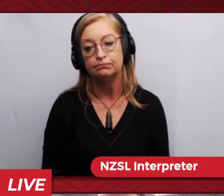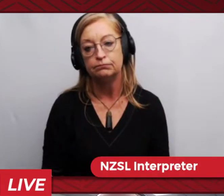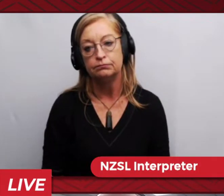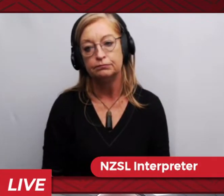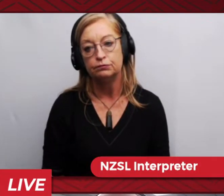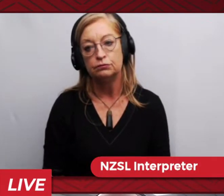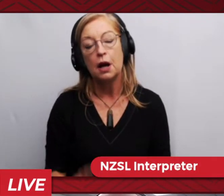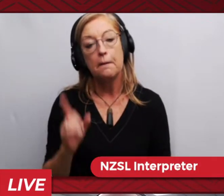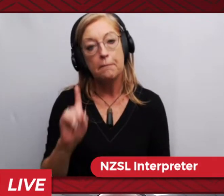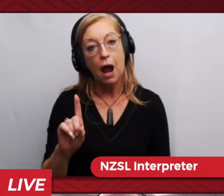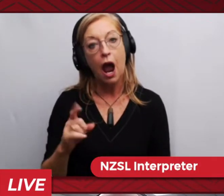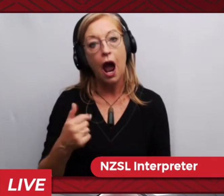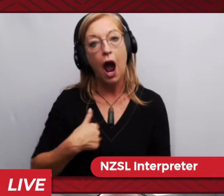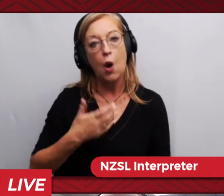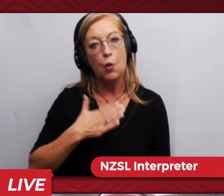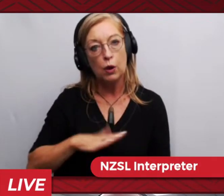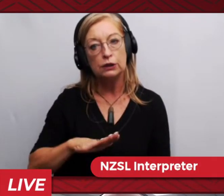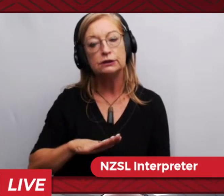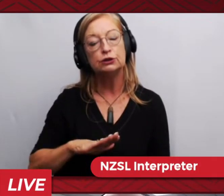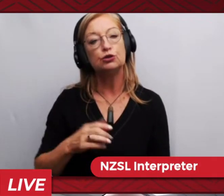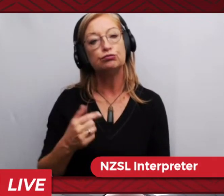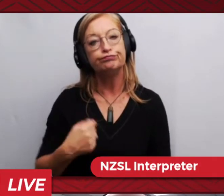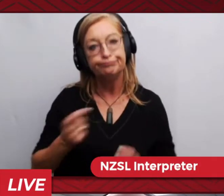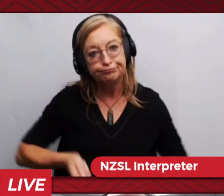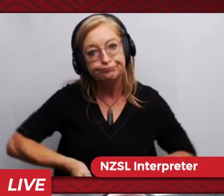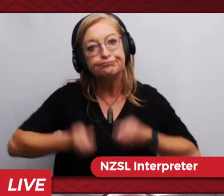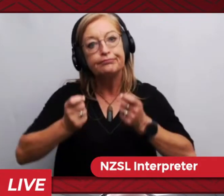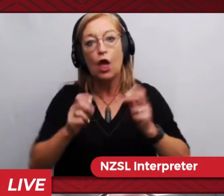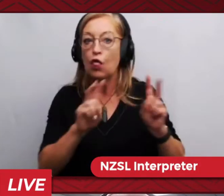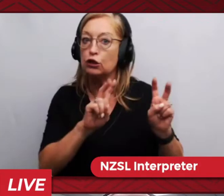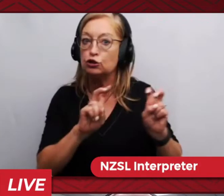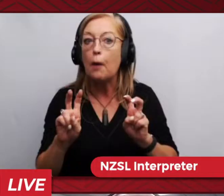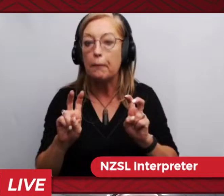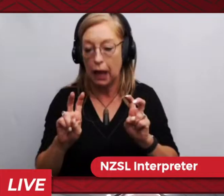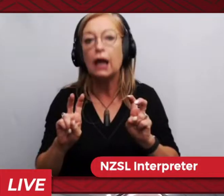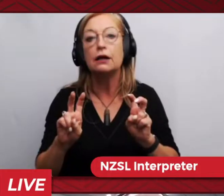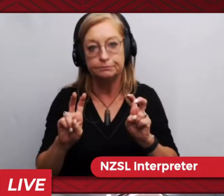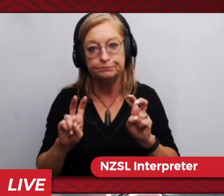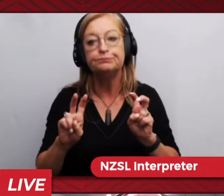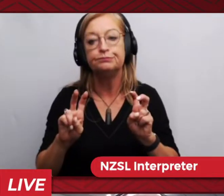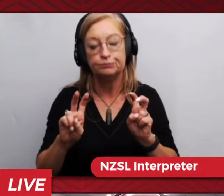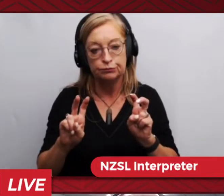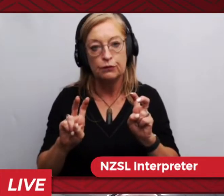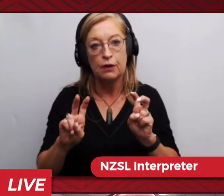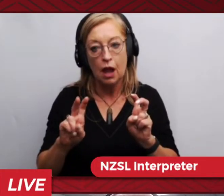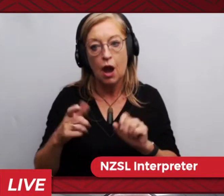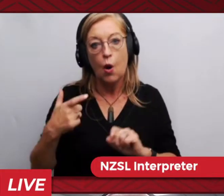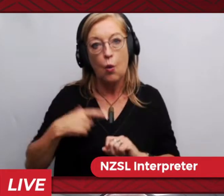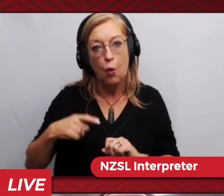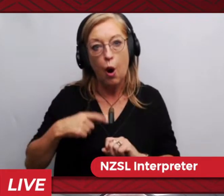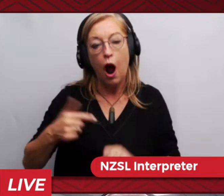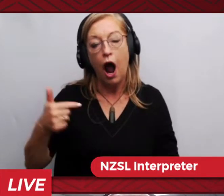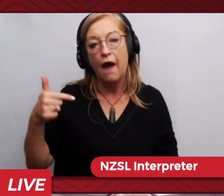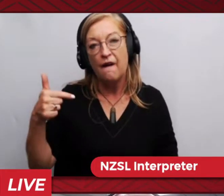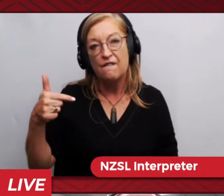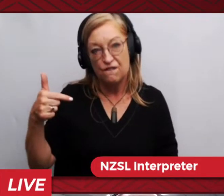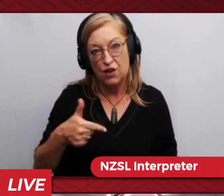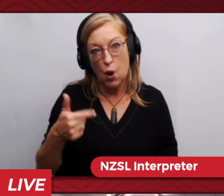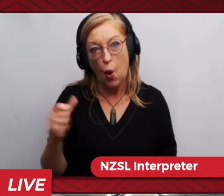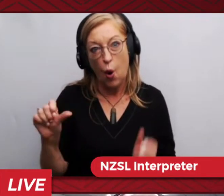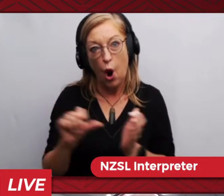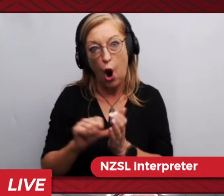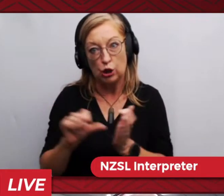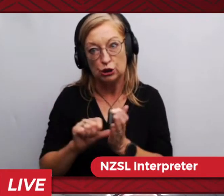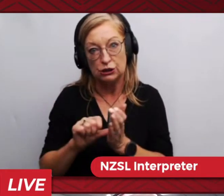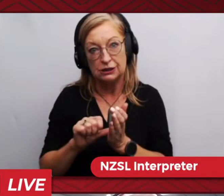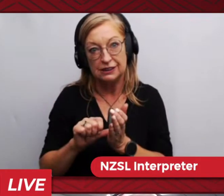But I wanted to touch on this because there has been a rapid increase in fuel cost.